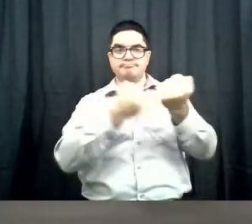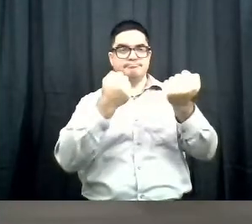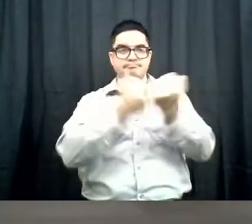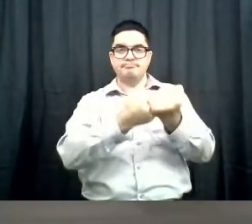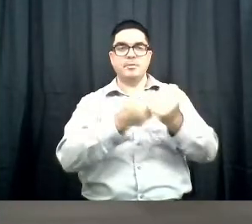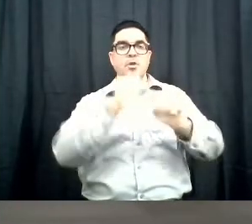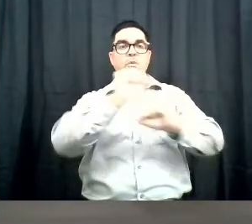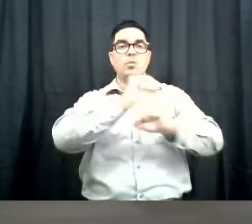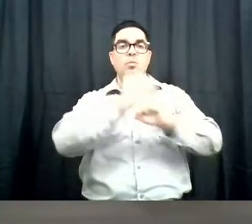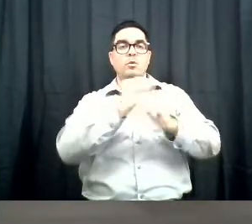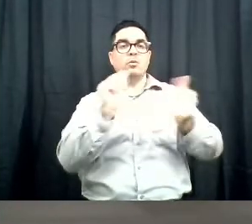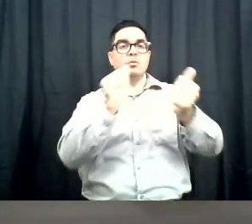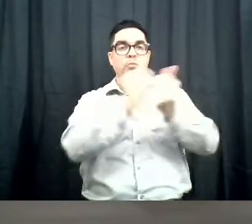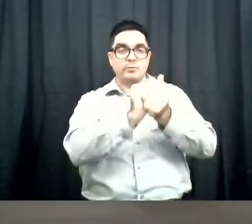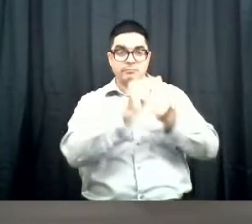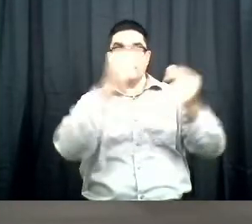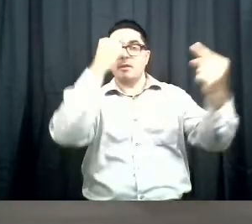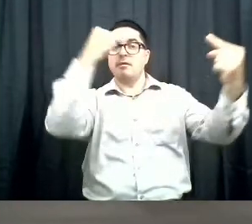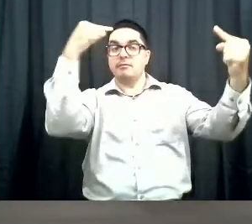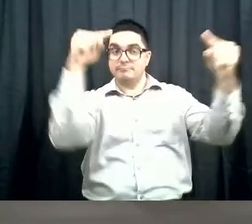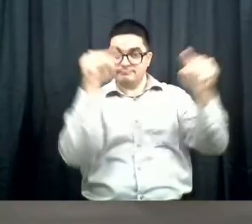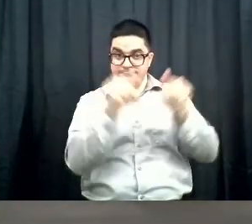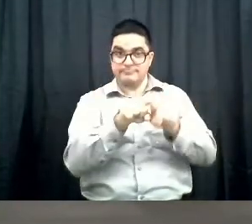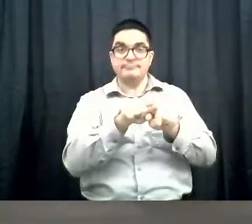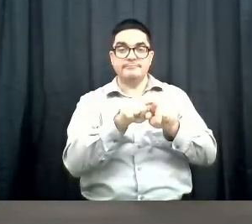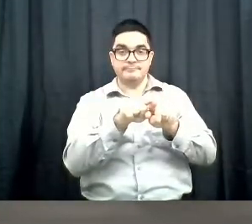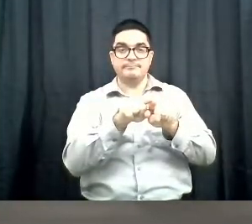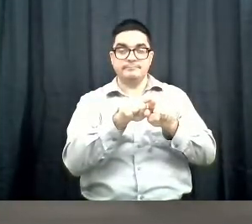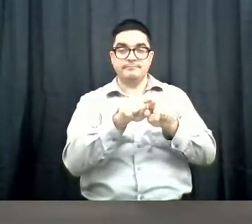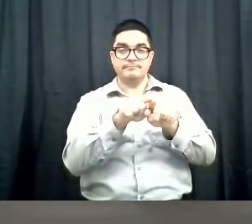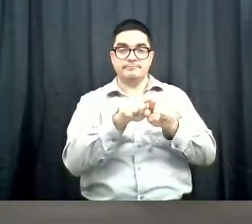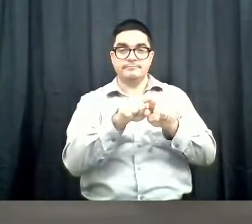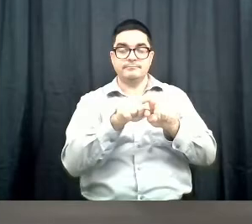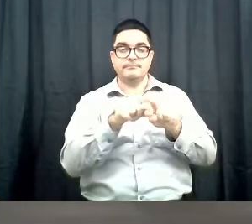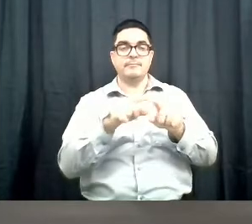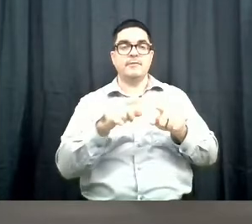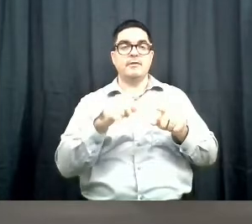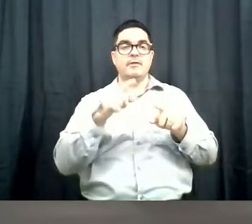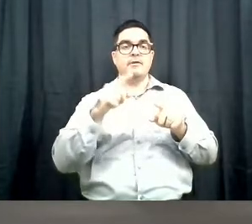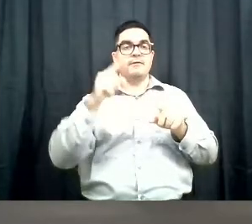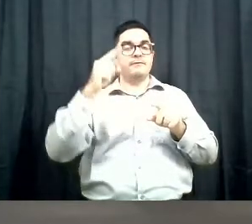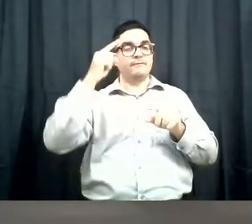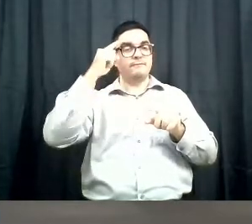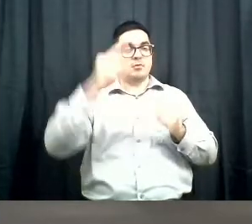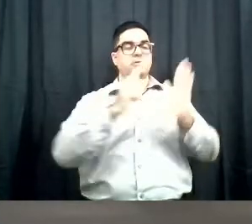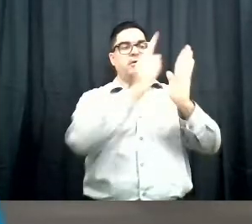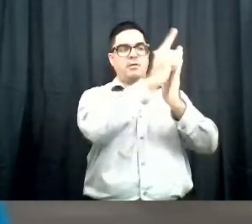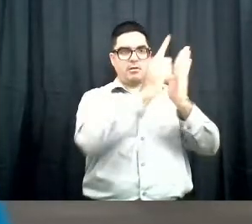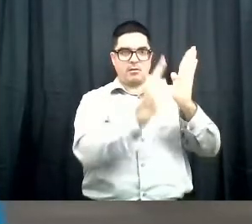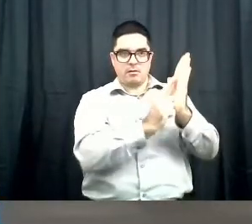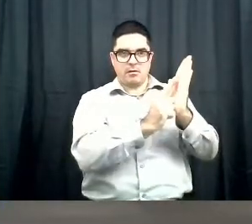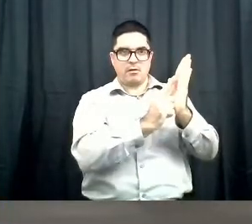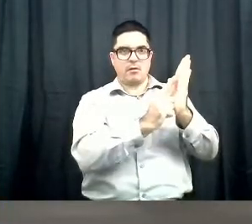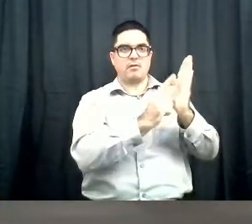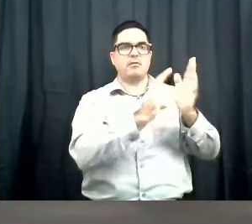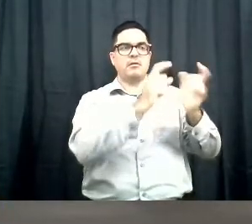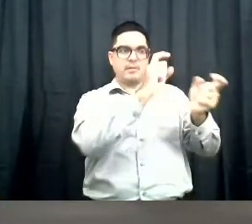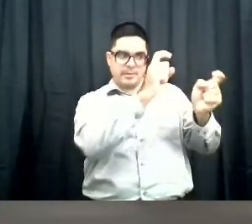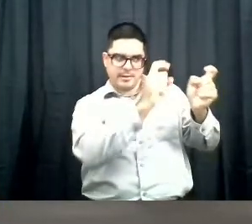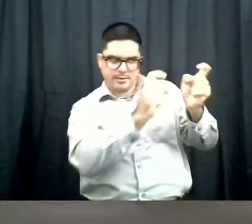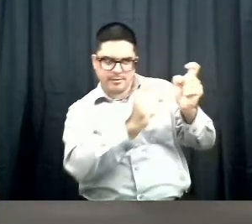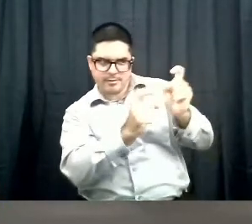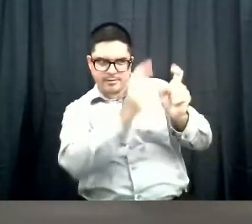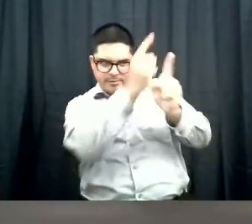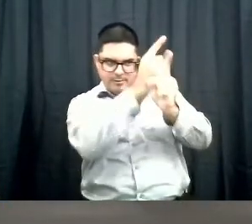an agreement or reach agreement on the consistency of these acts before they are implemented. In other words, the government will